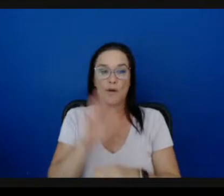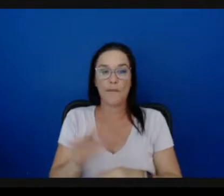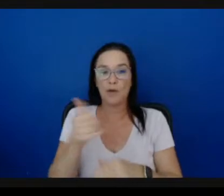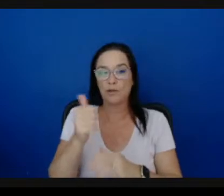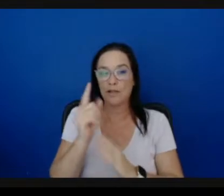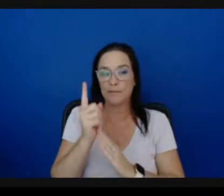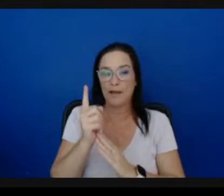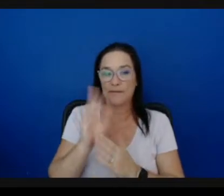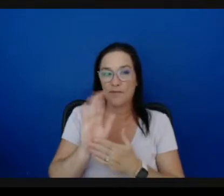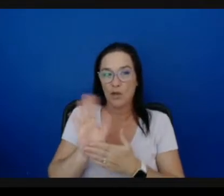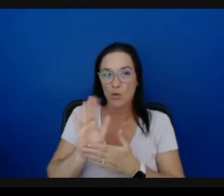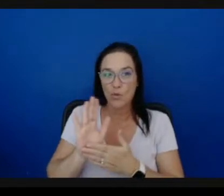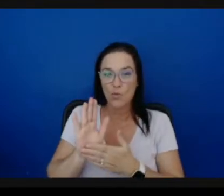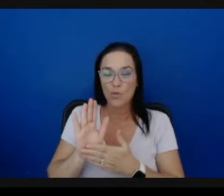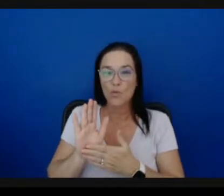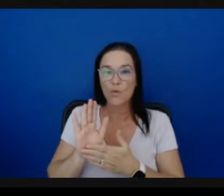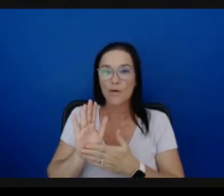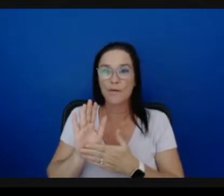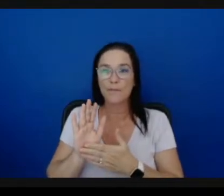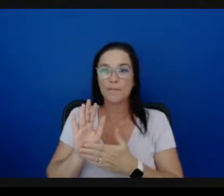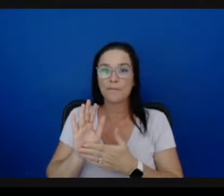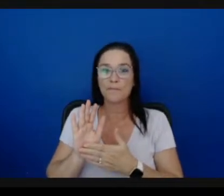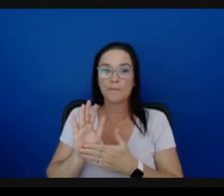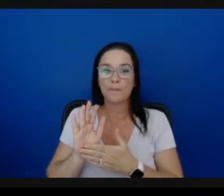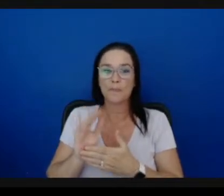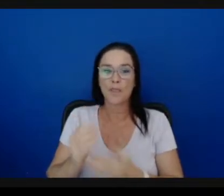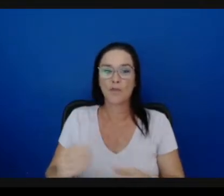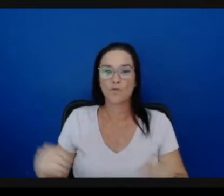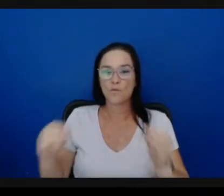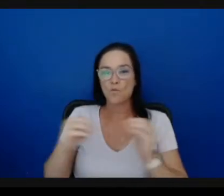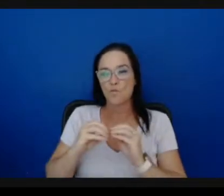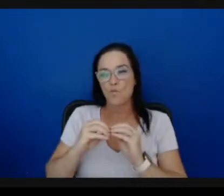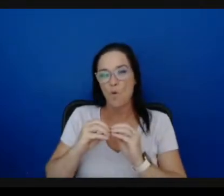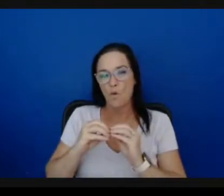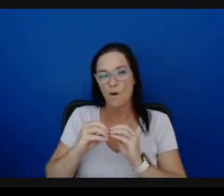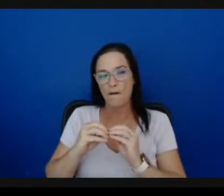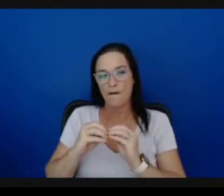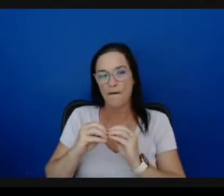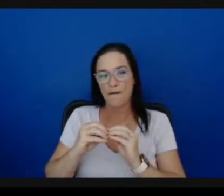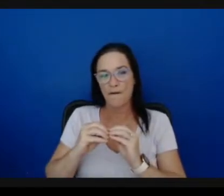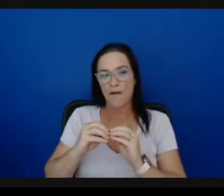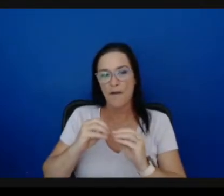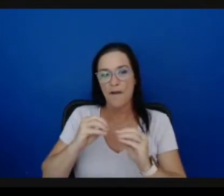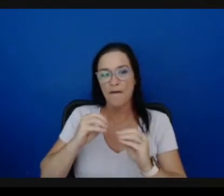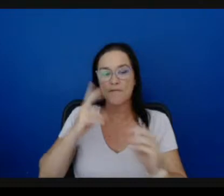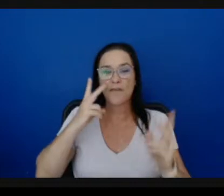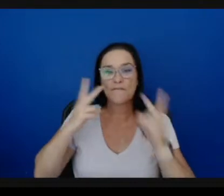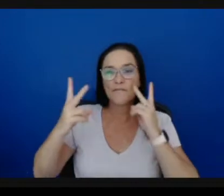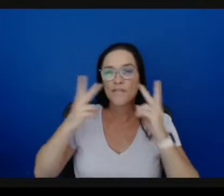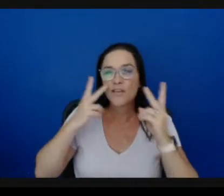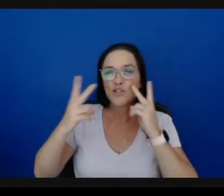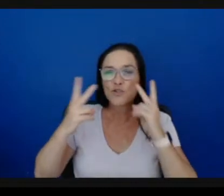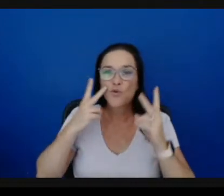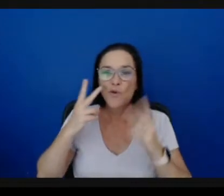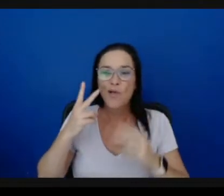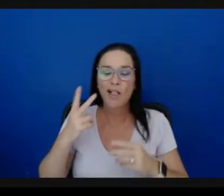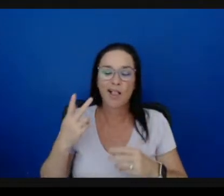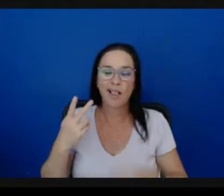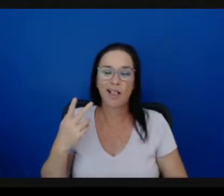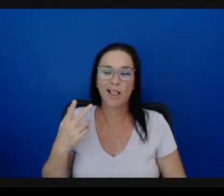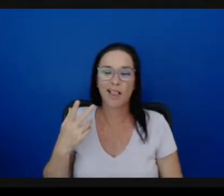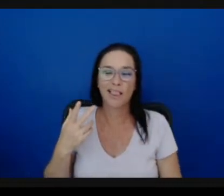video that is more of the visual candy, you know, more of like, you know,